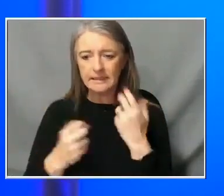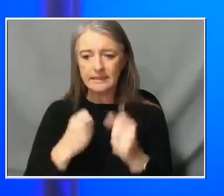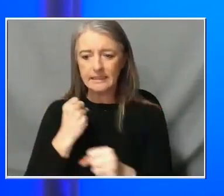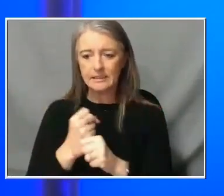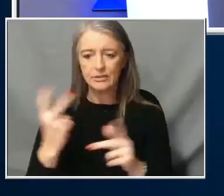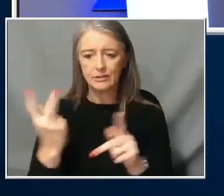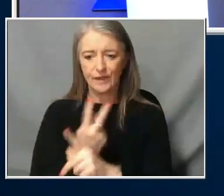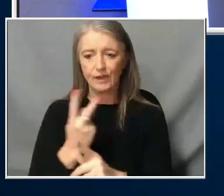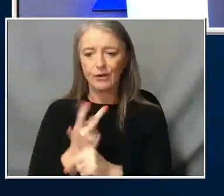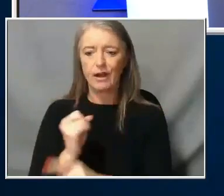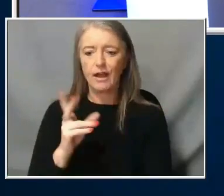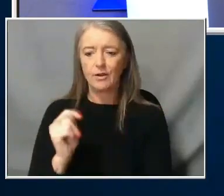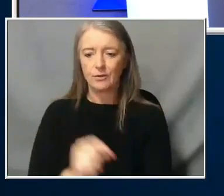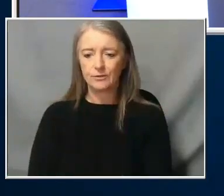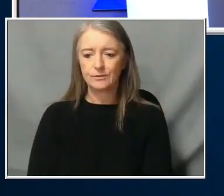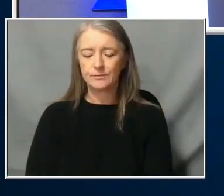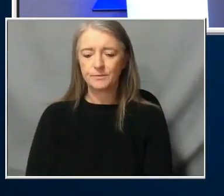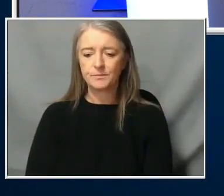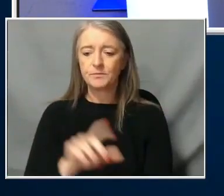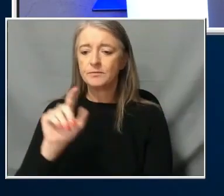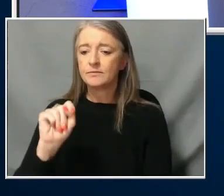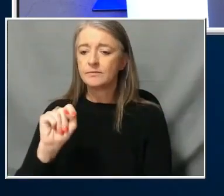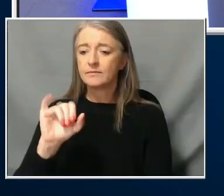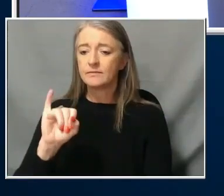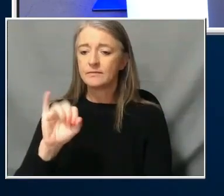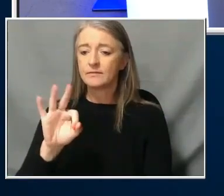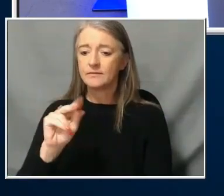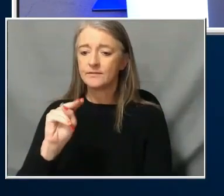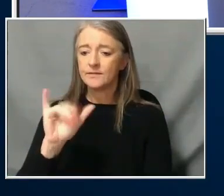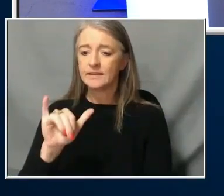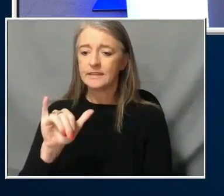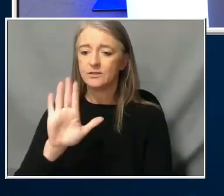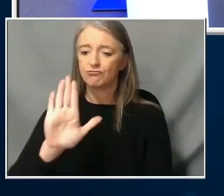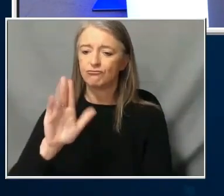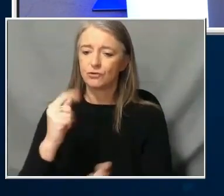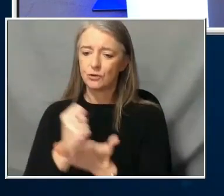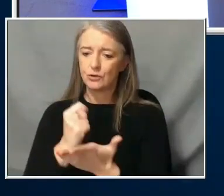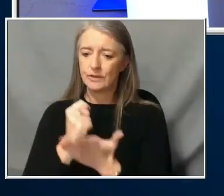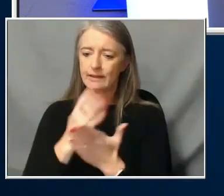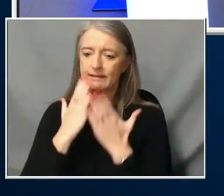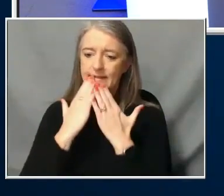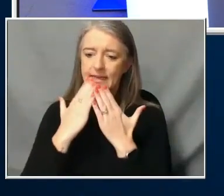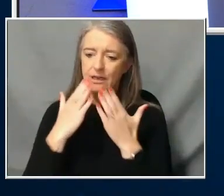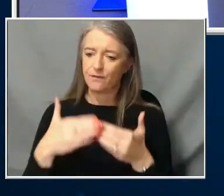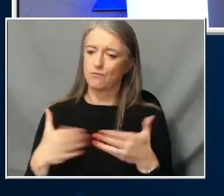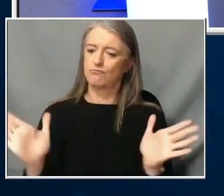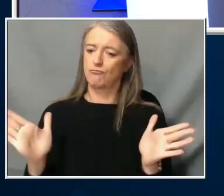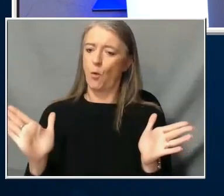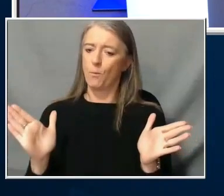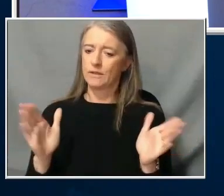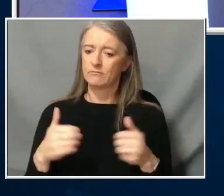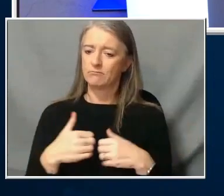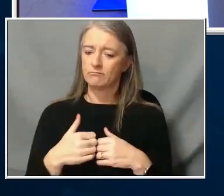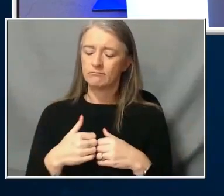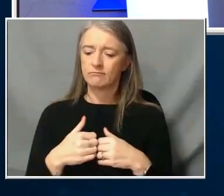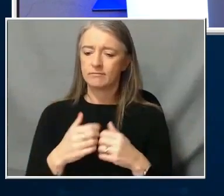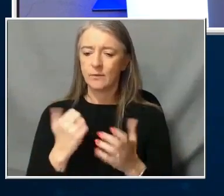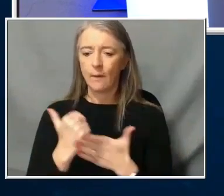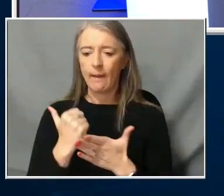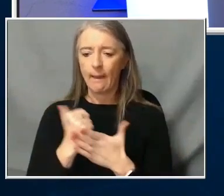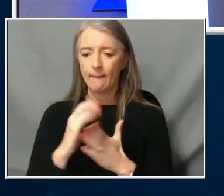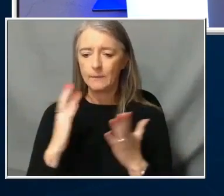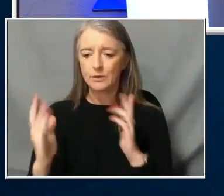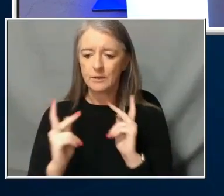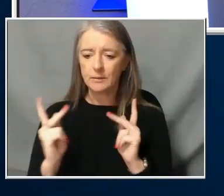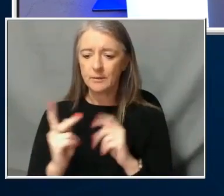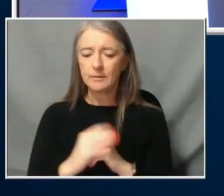out. Tiffany, I want to talk to you a little bit about your treatment, and thank you for being so open about this. This is going to help so many people.